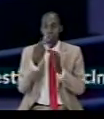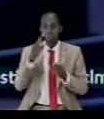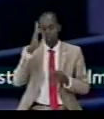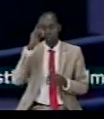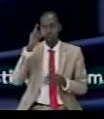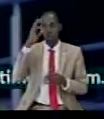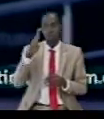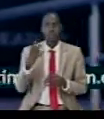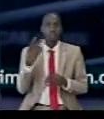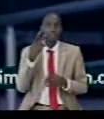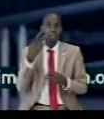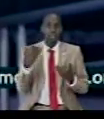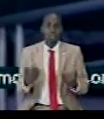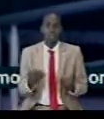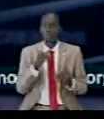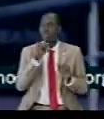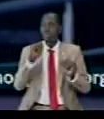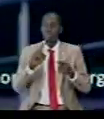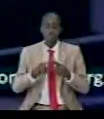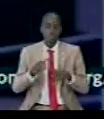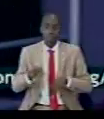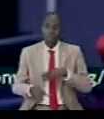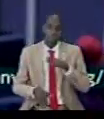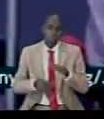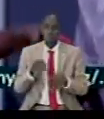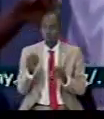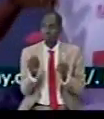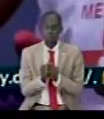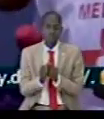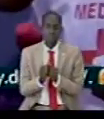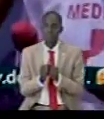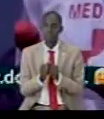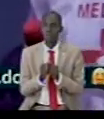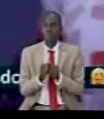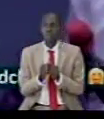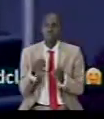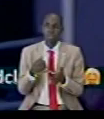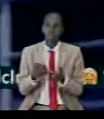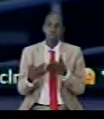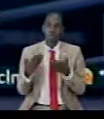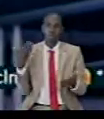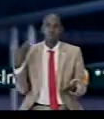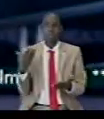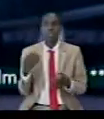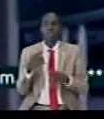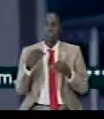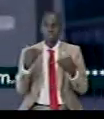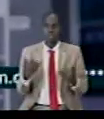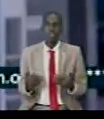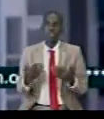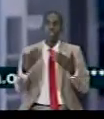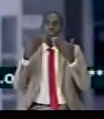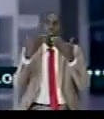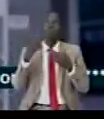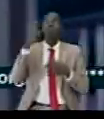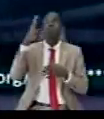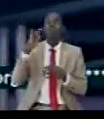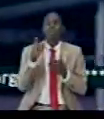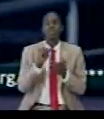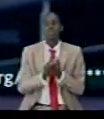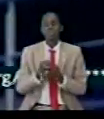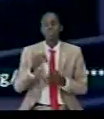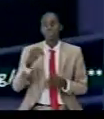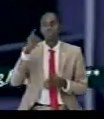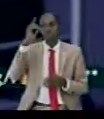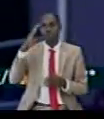rin mi le fi rin laye pe mo wo bata mo dupe lowo olorun wo mi so olorun ku mu yi o wo mi so o tu mi sile ko ni